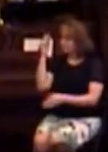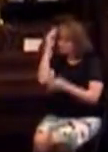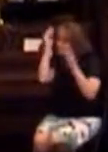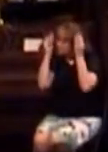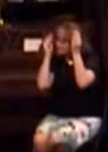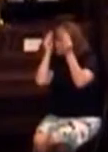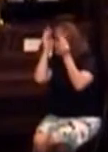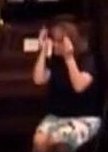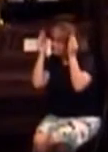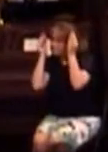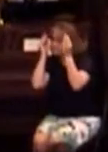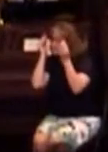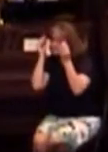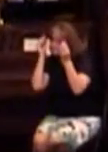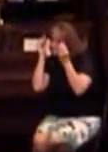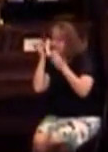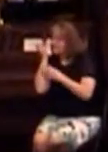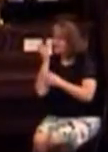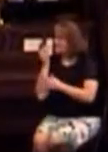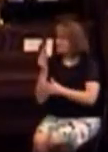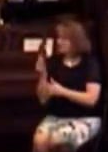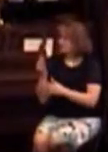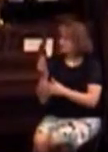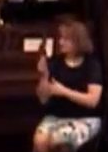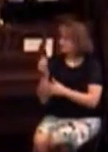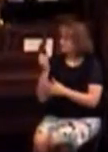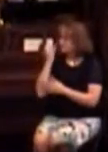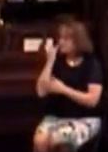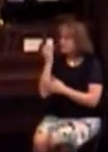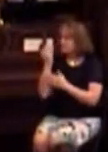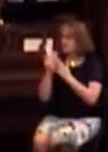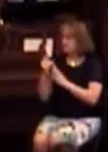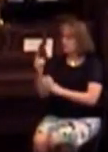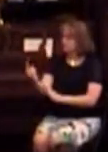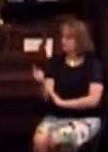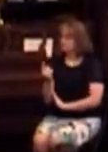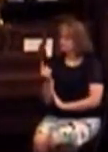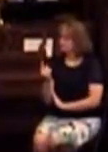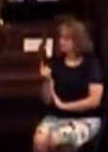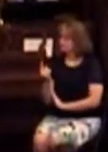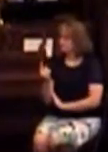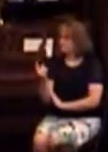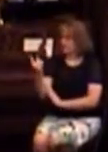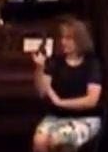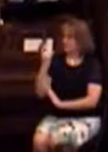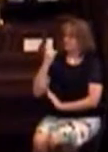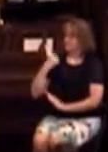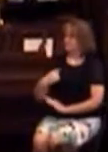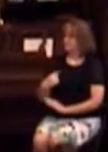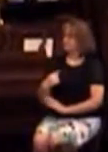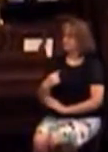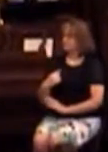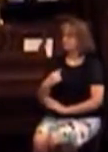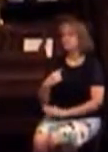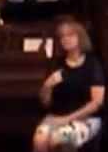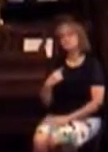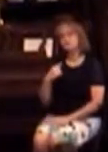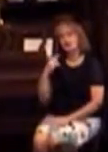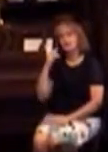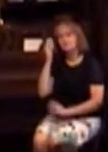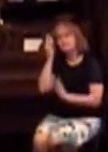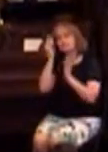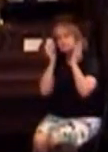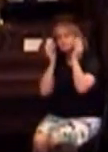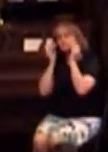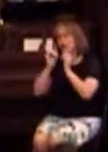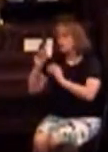If somebody asks us a really, really, really good question, it can, you go home, you mow the lawn. What do you